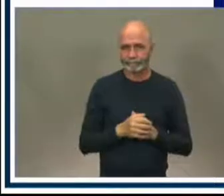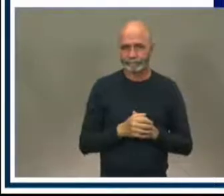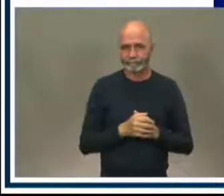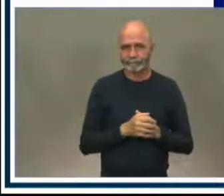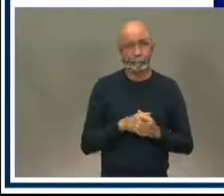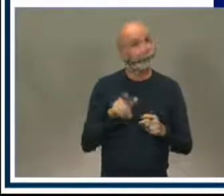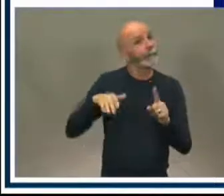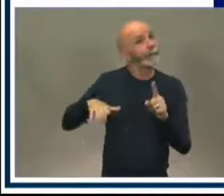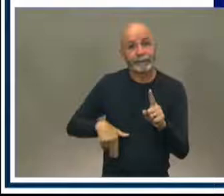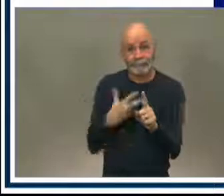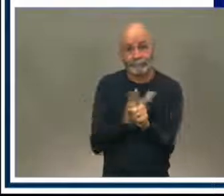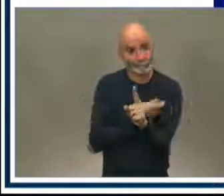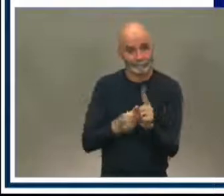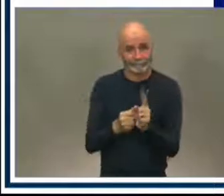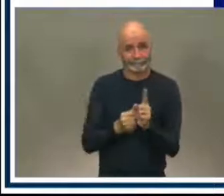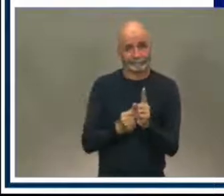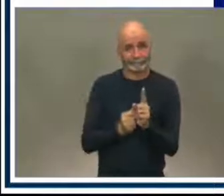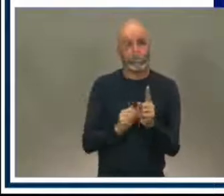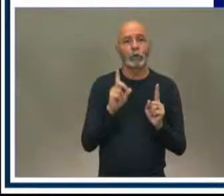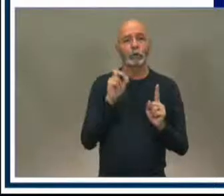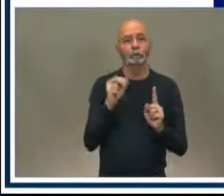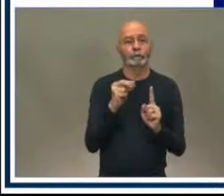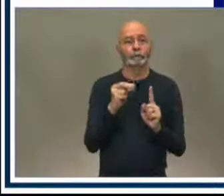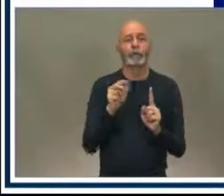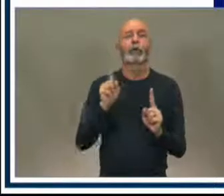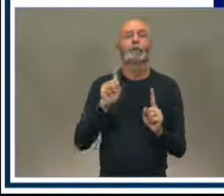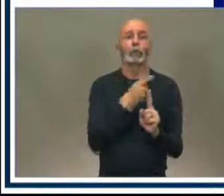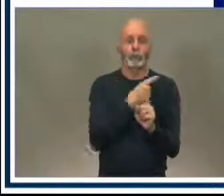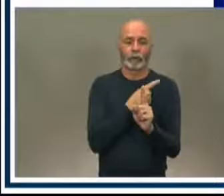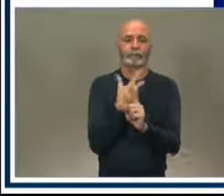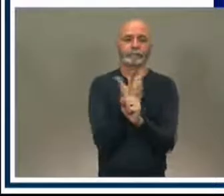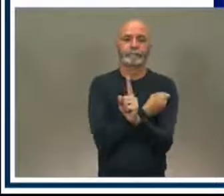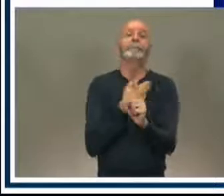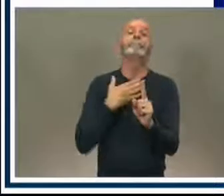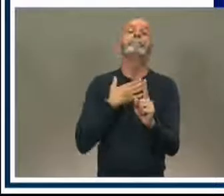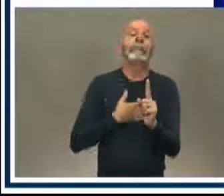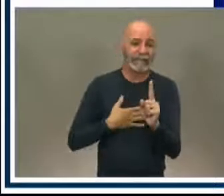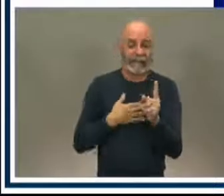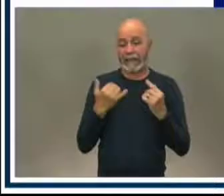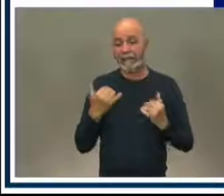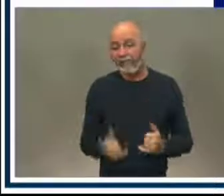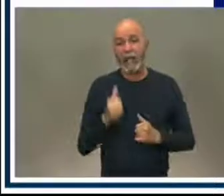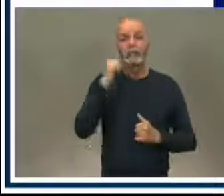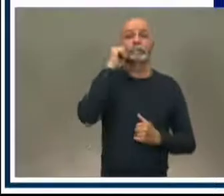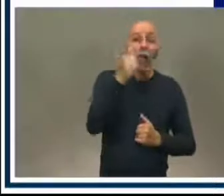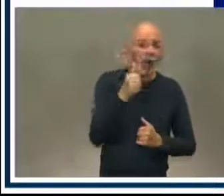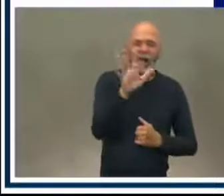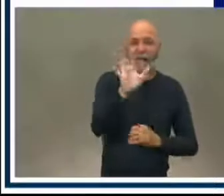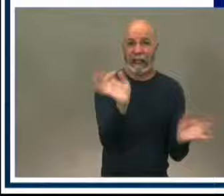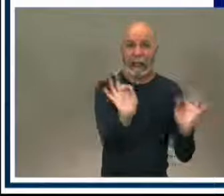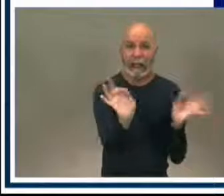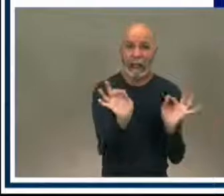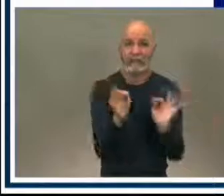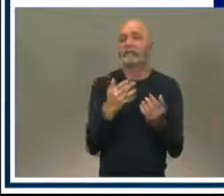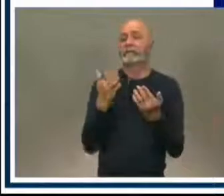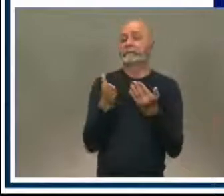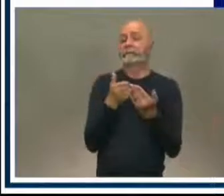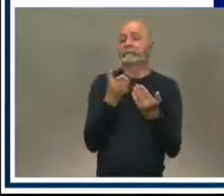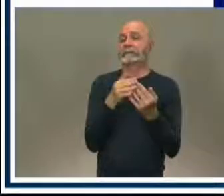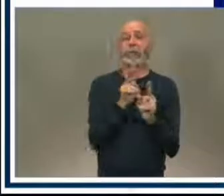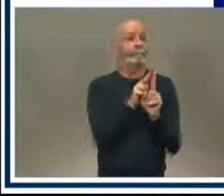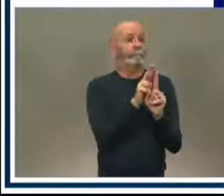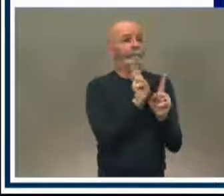vaccinated, please get the shot. Get it today, get it tomorrow. It's as easy as making an appointment at your